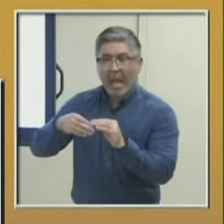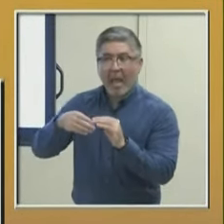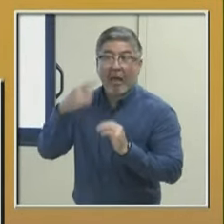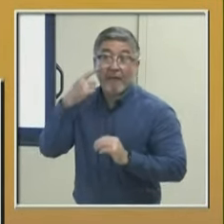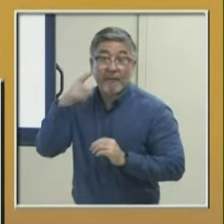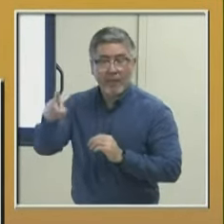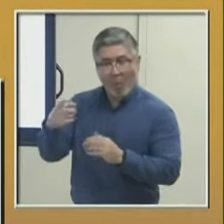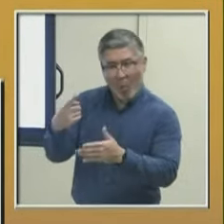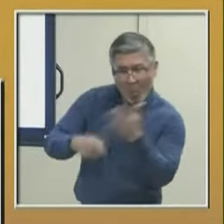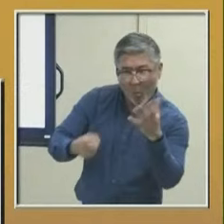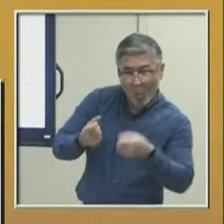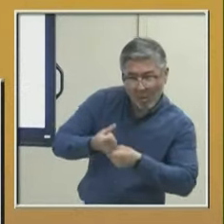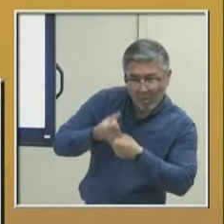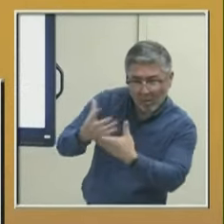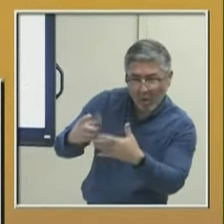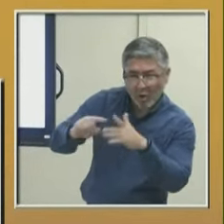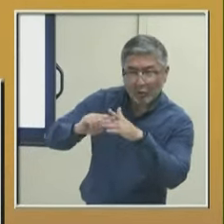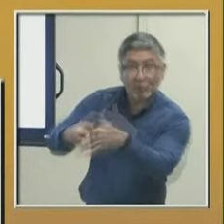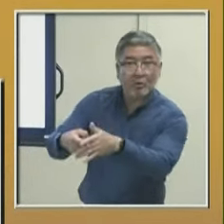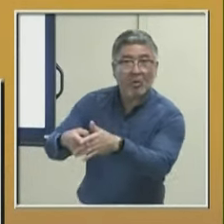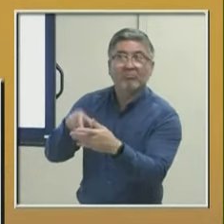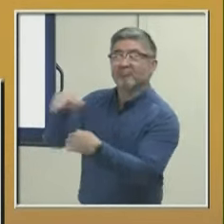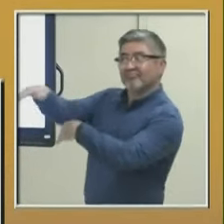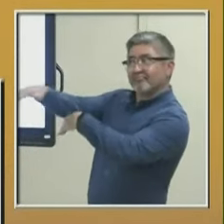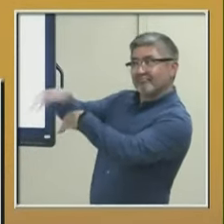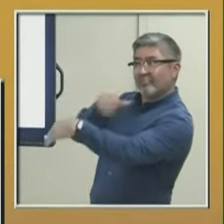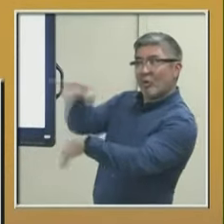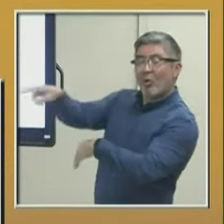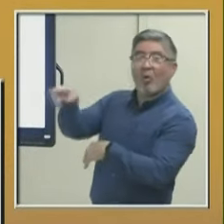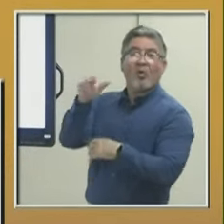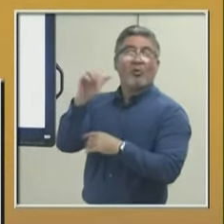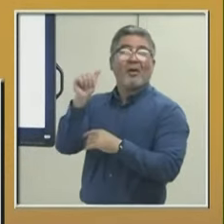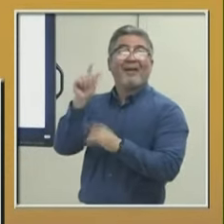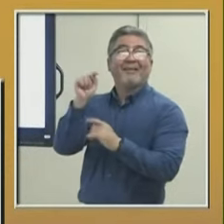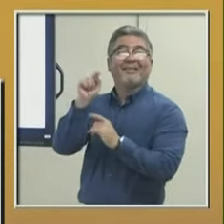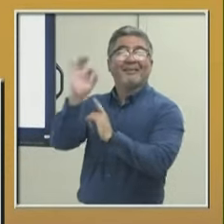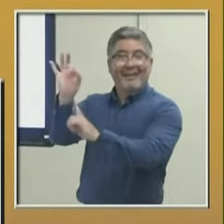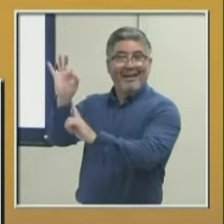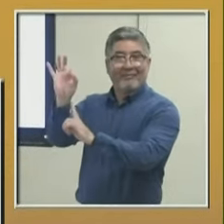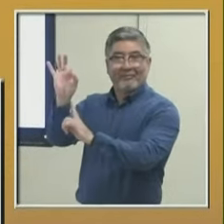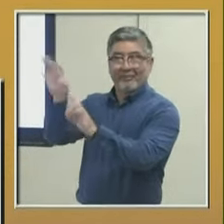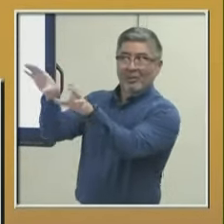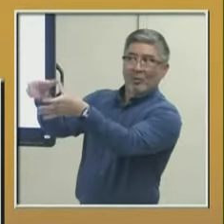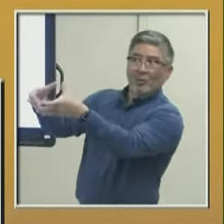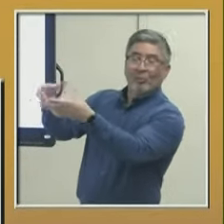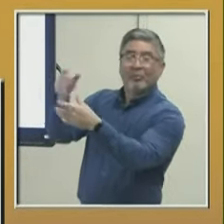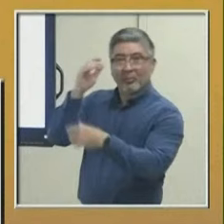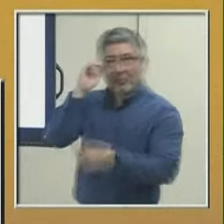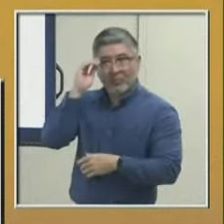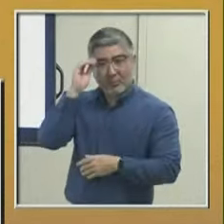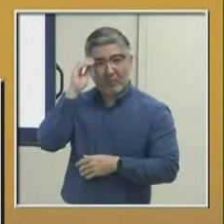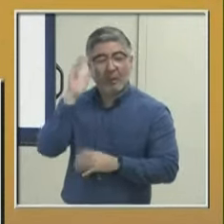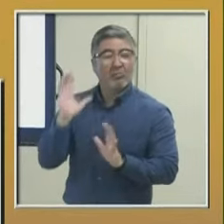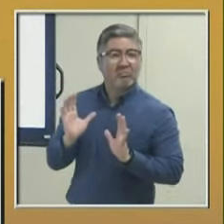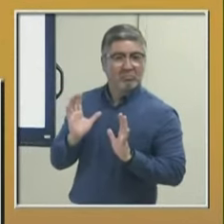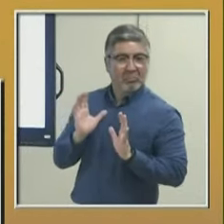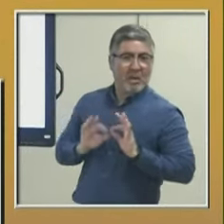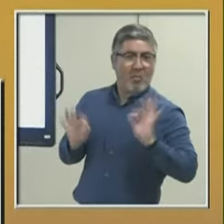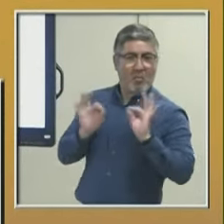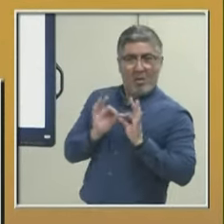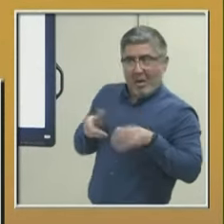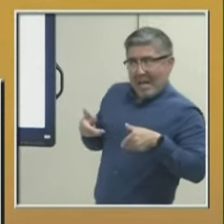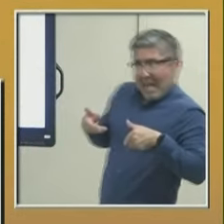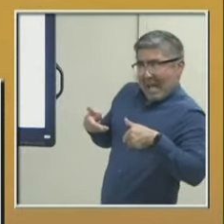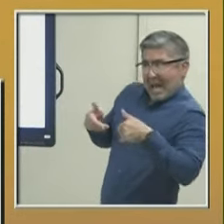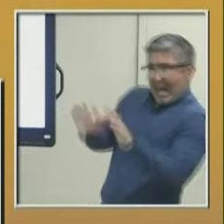investigation, we would have called the folks at ATF that were involved. So we felt that it was important that we allow them to do their work, we don't